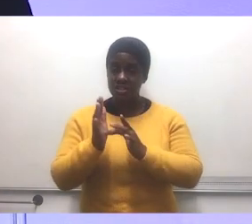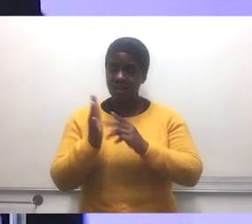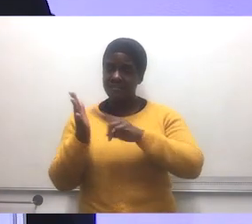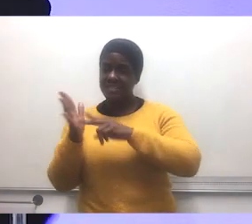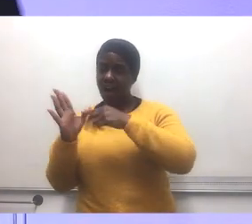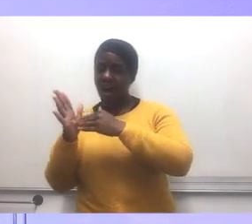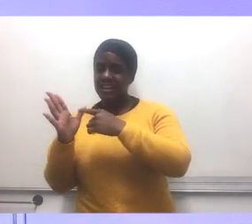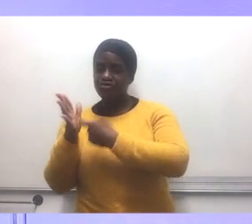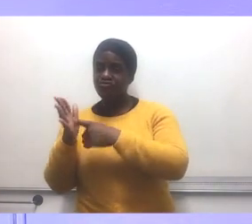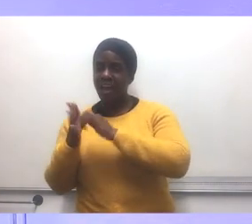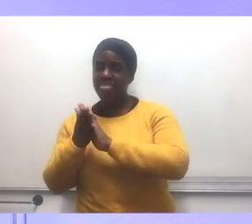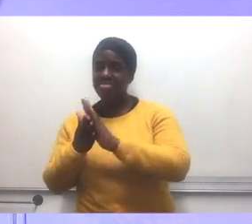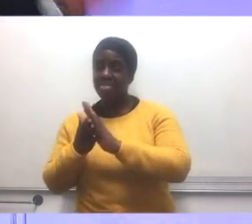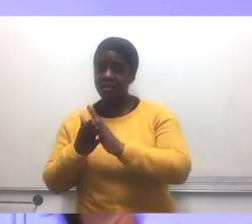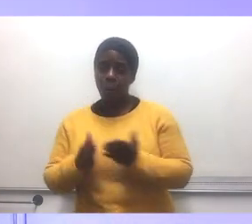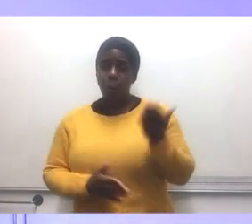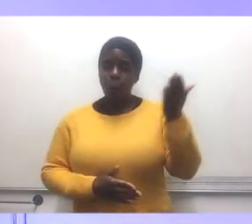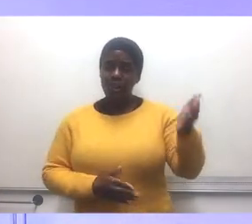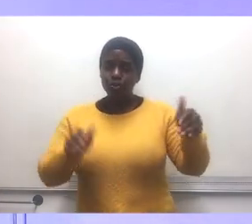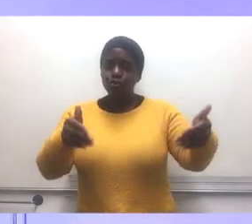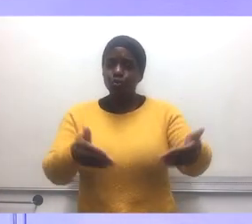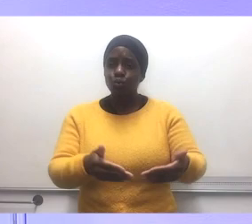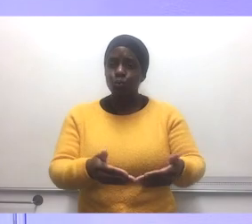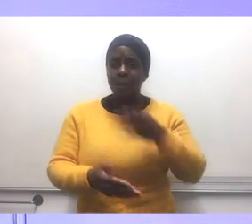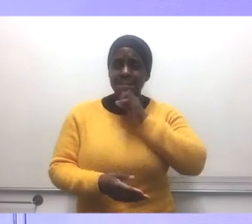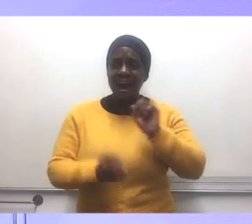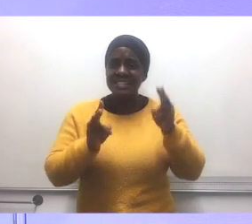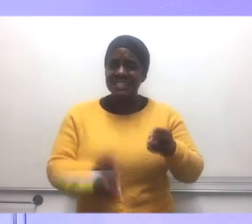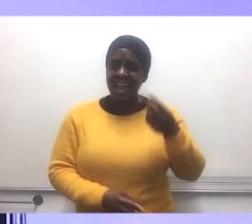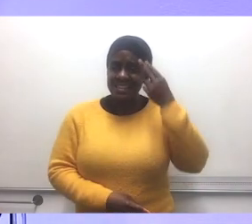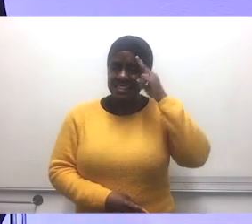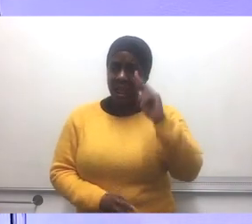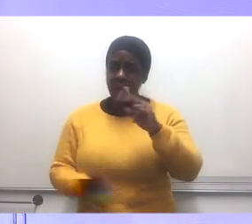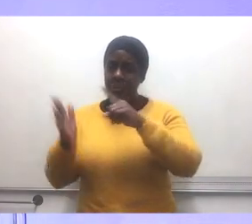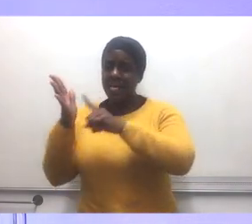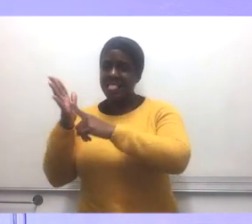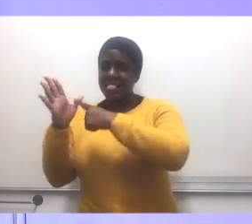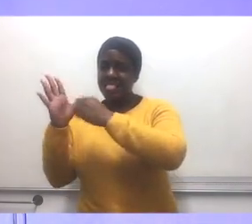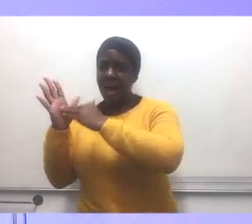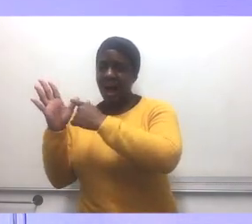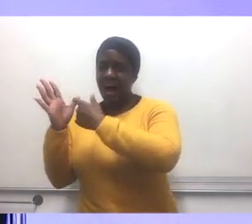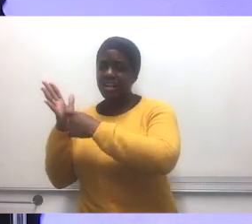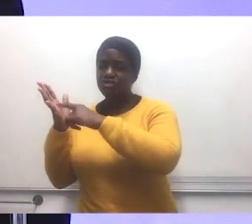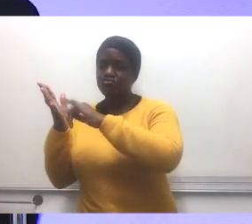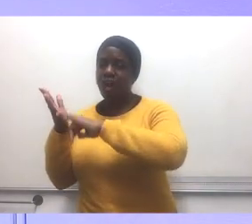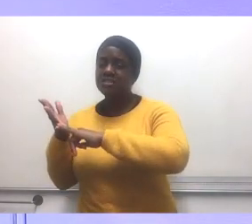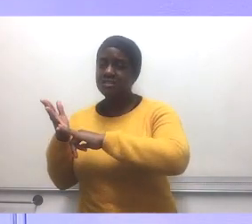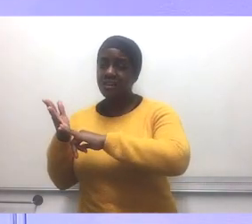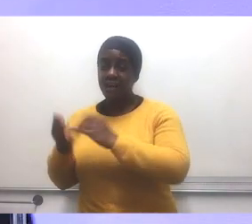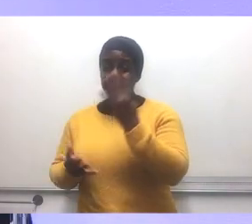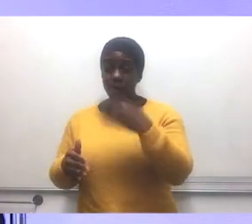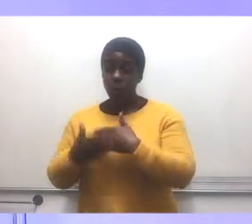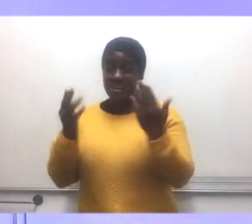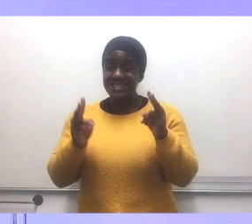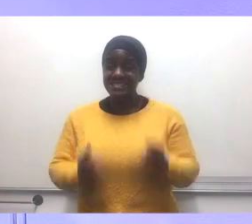he once went to the tomb of Lazarus, who was dead for 4 days. And